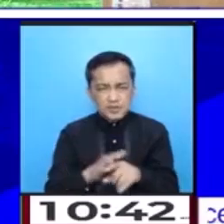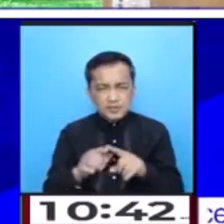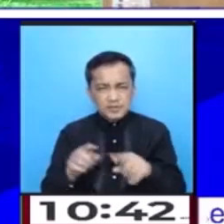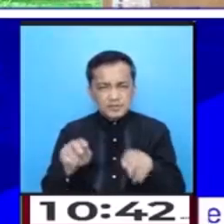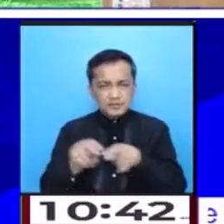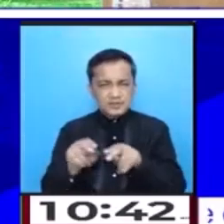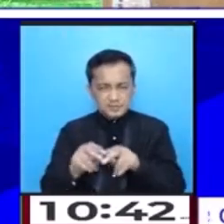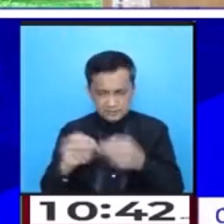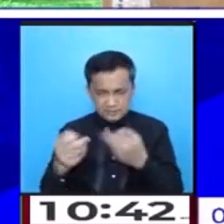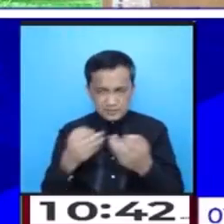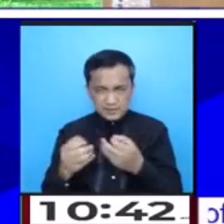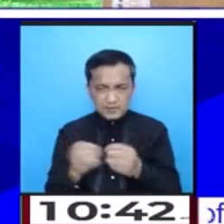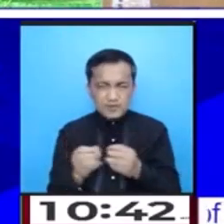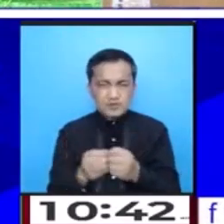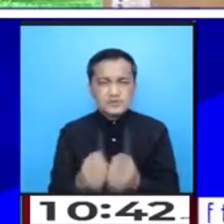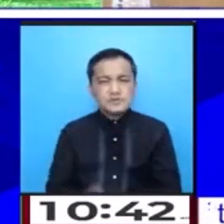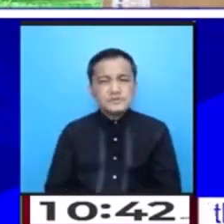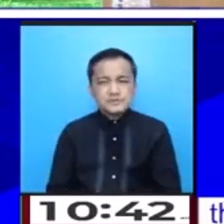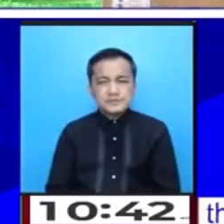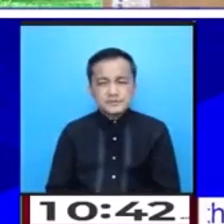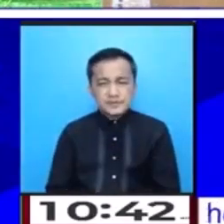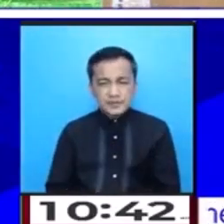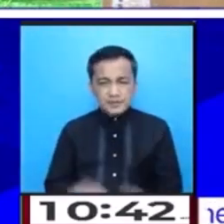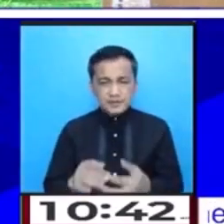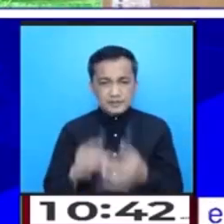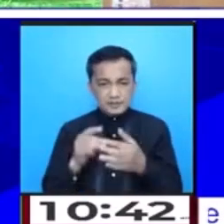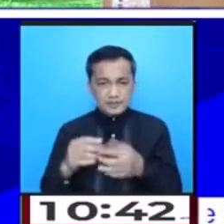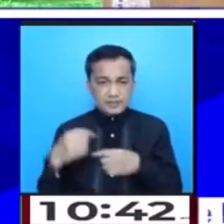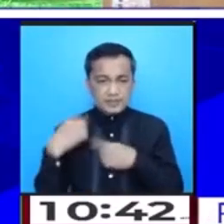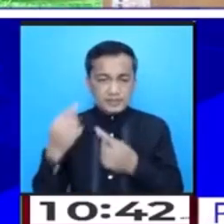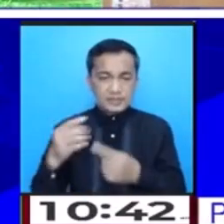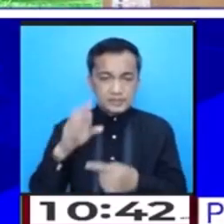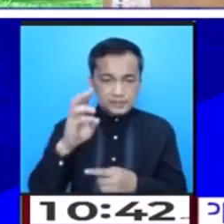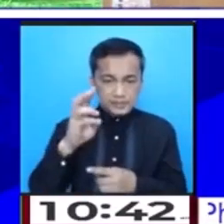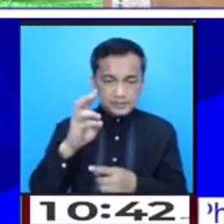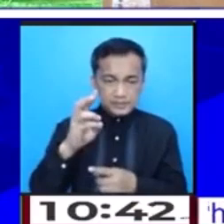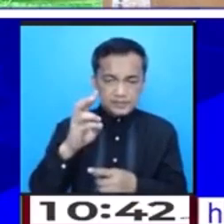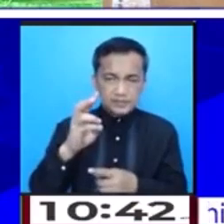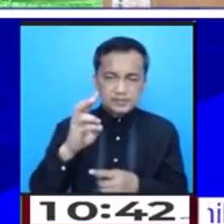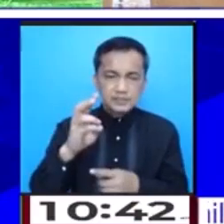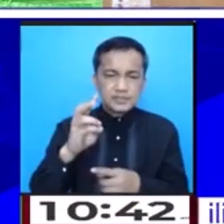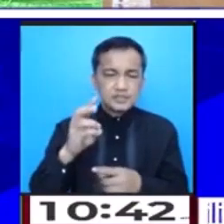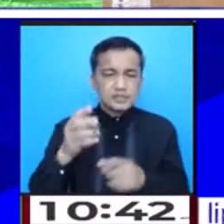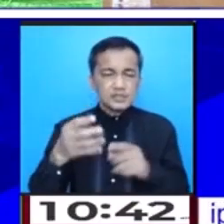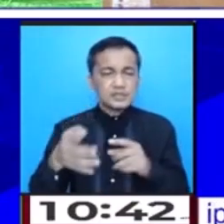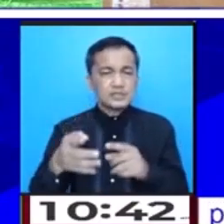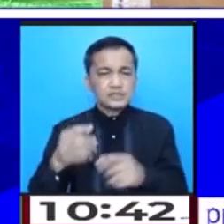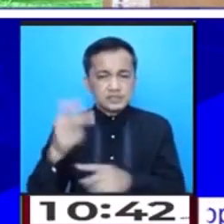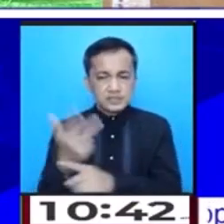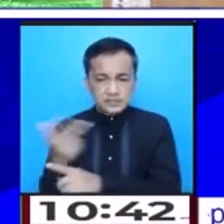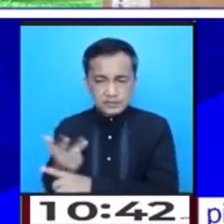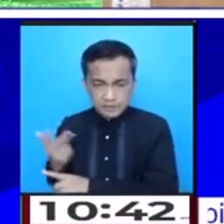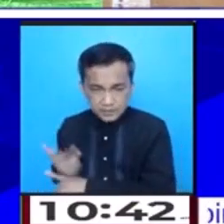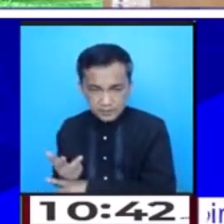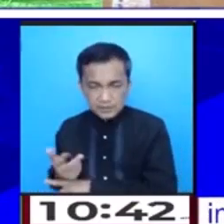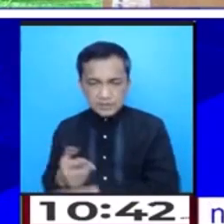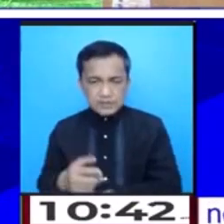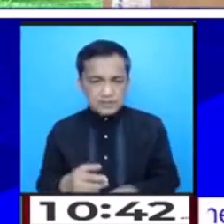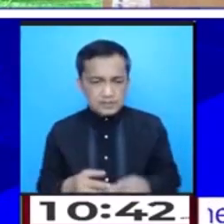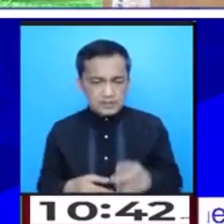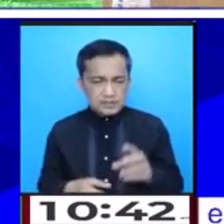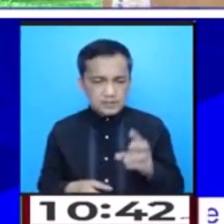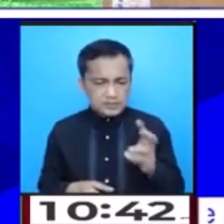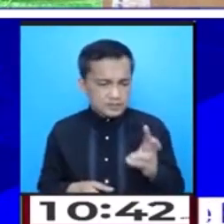especially given that the last six quarters nasa 7 to 8%, which parang hindi naman low base. Just a